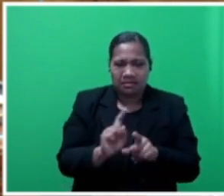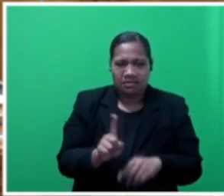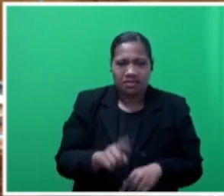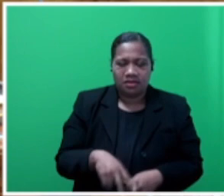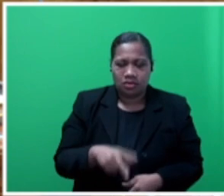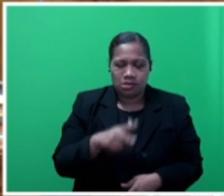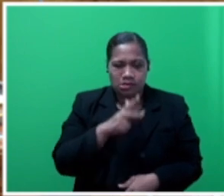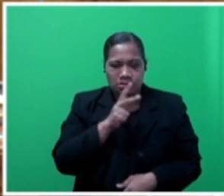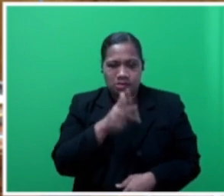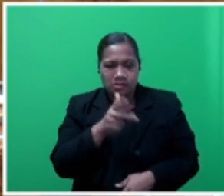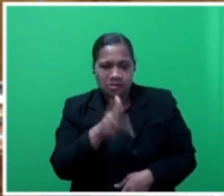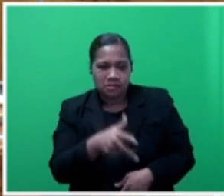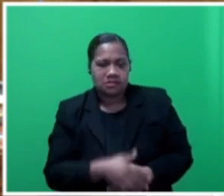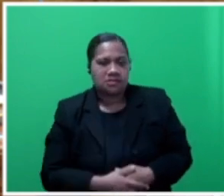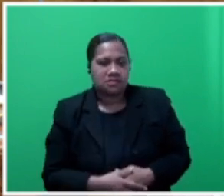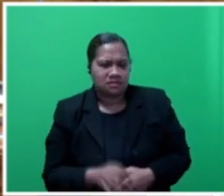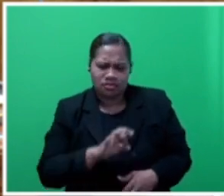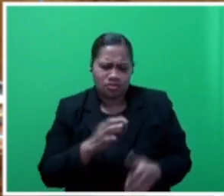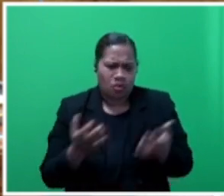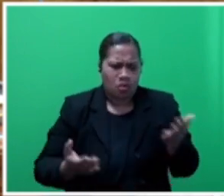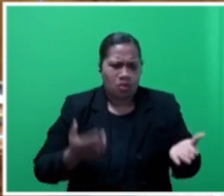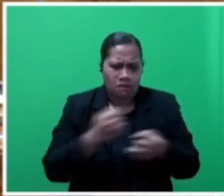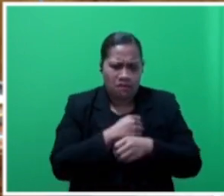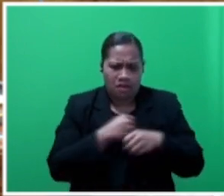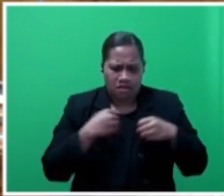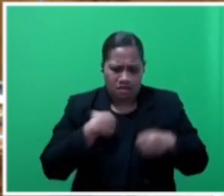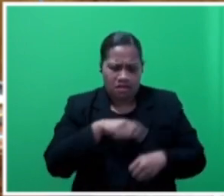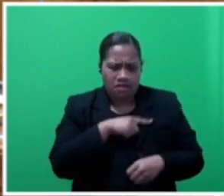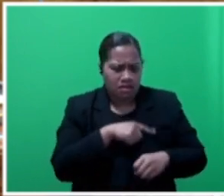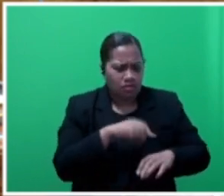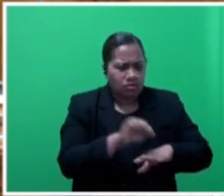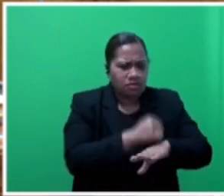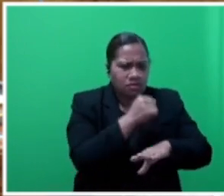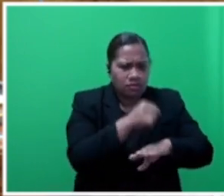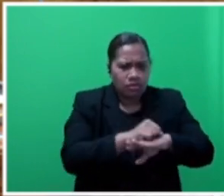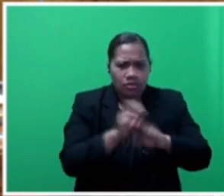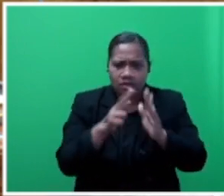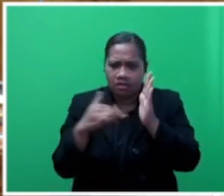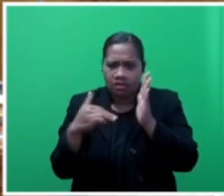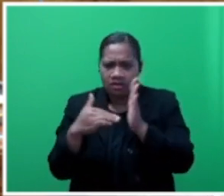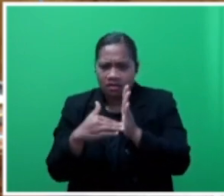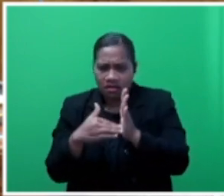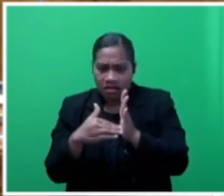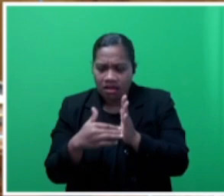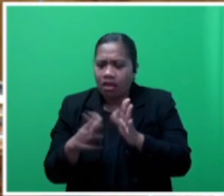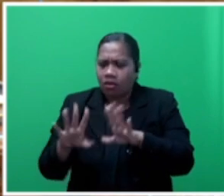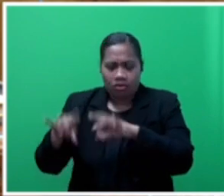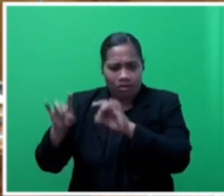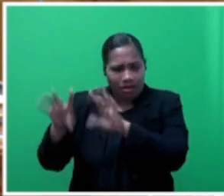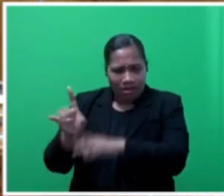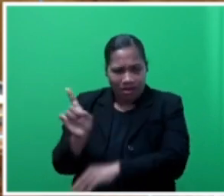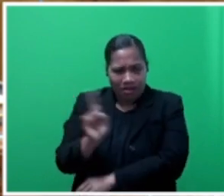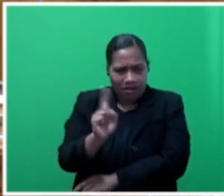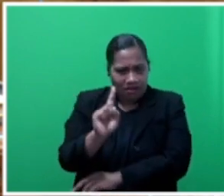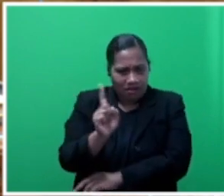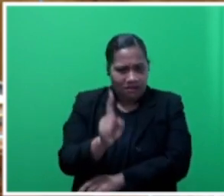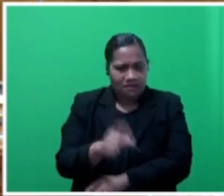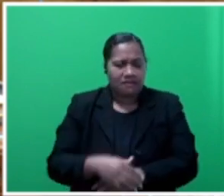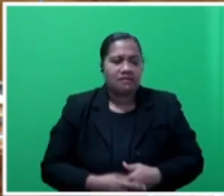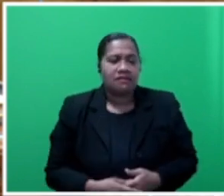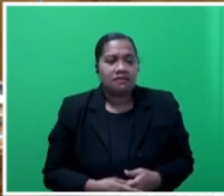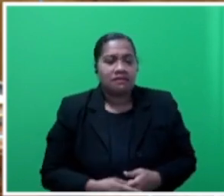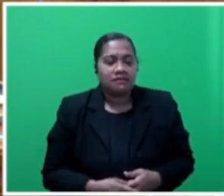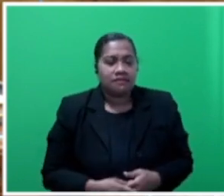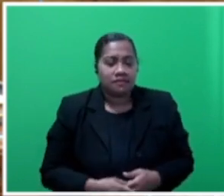We should not be comparing ourselves with Singapore and New Zealand, most importantly Australia, sir. The focus